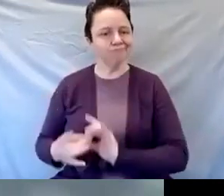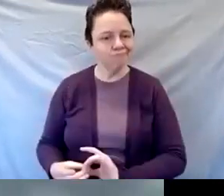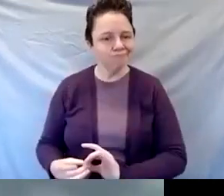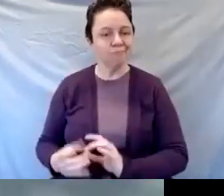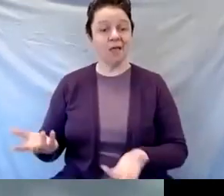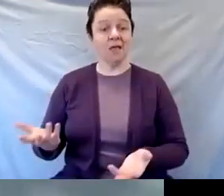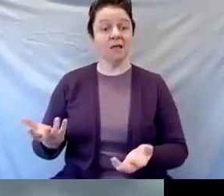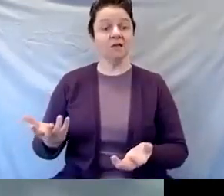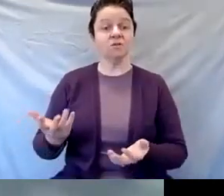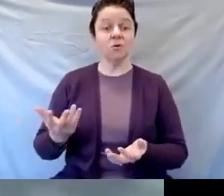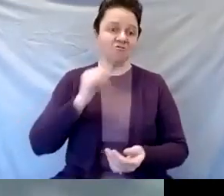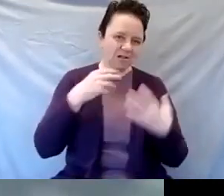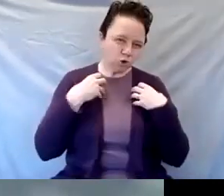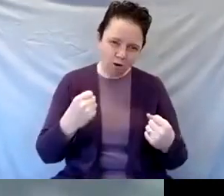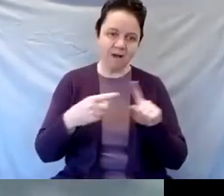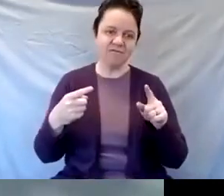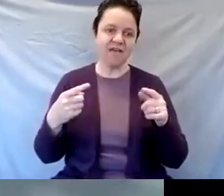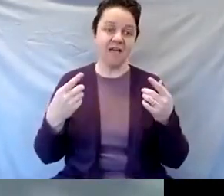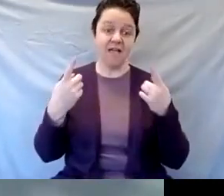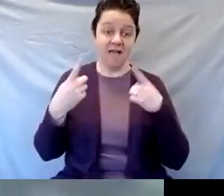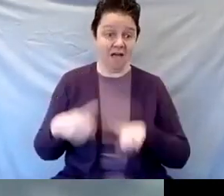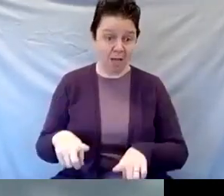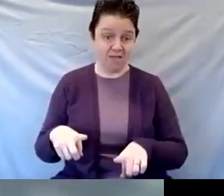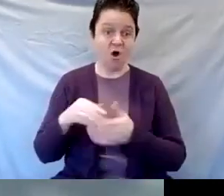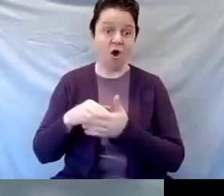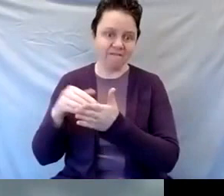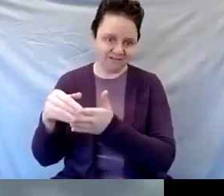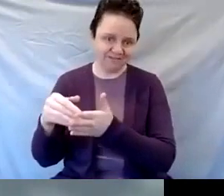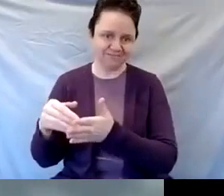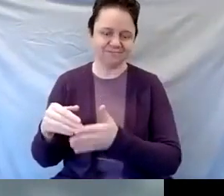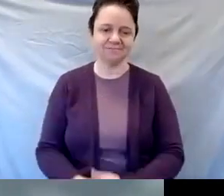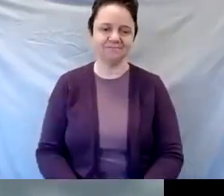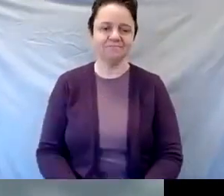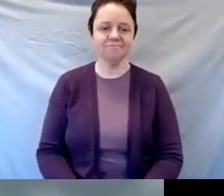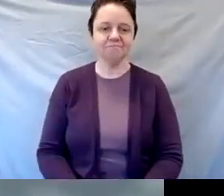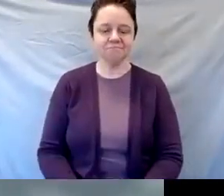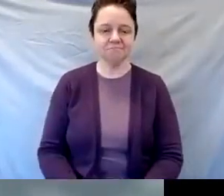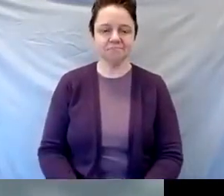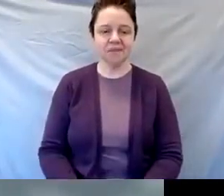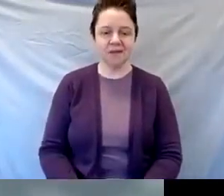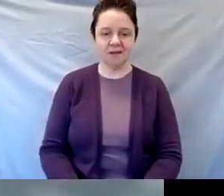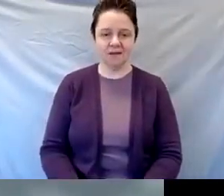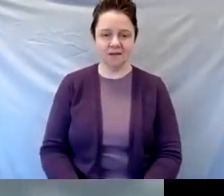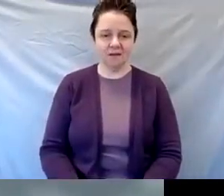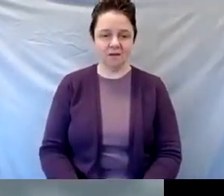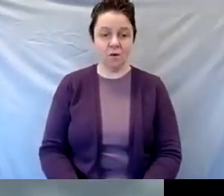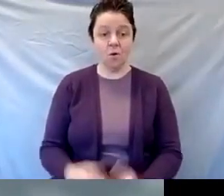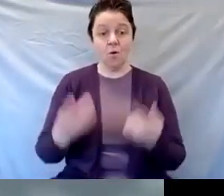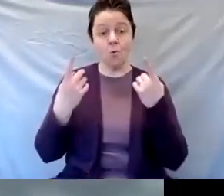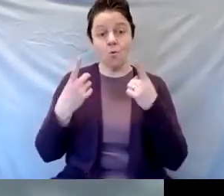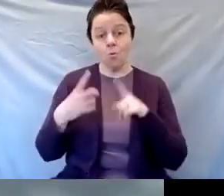not incredibly strong, but they do give some special properties to water. And we're going to talk about those in just a